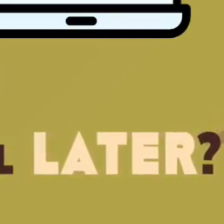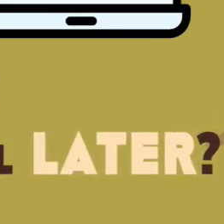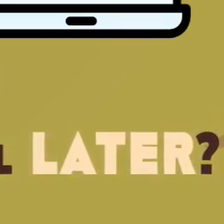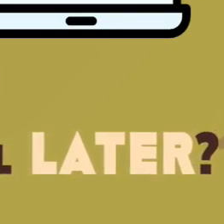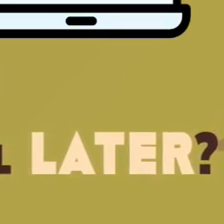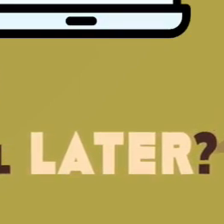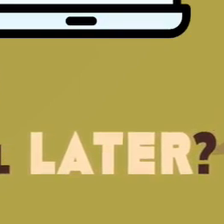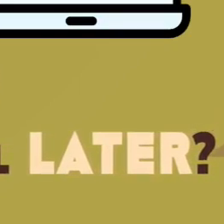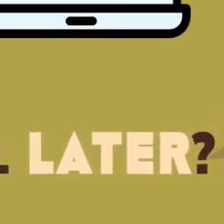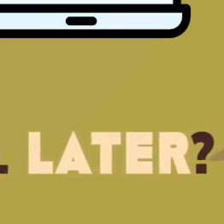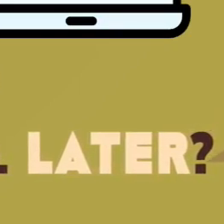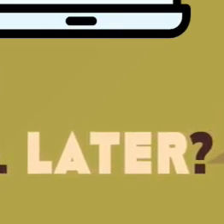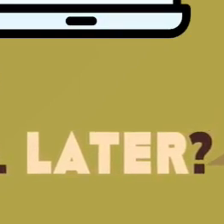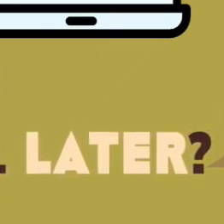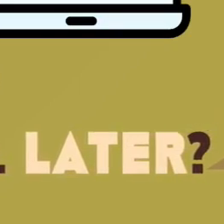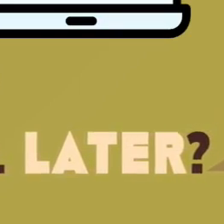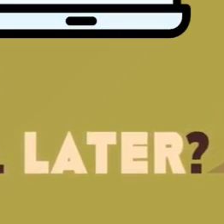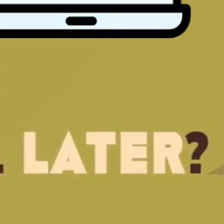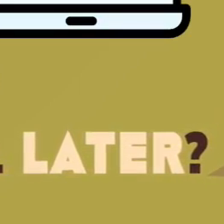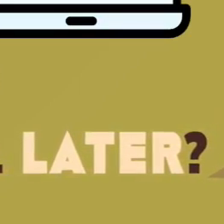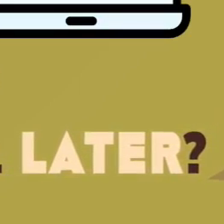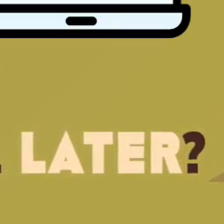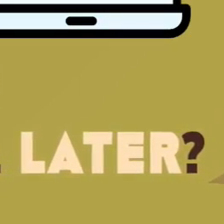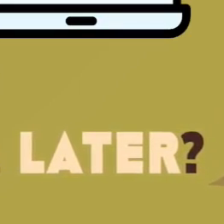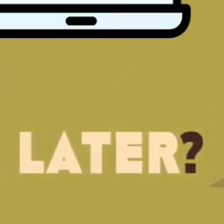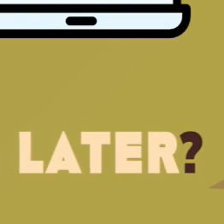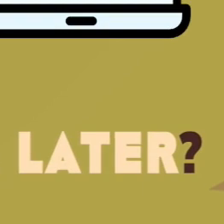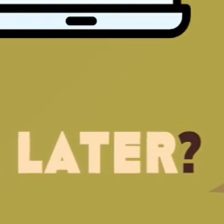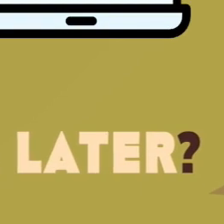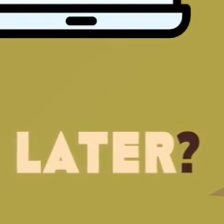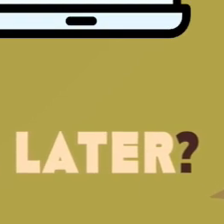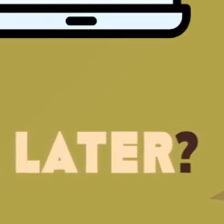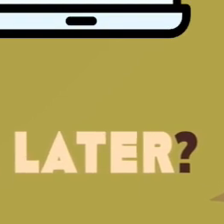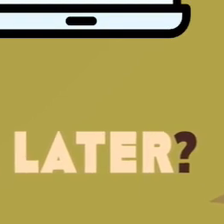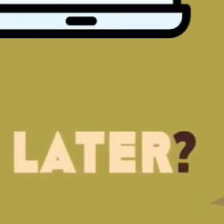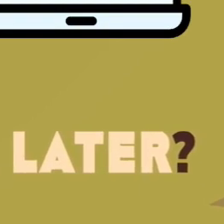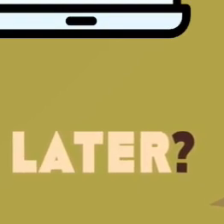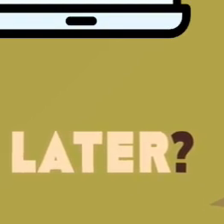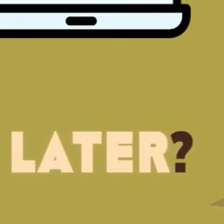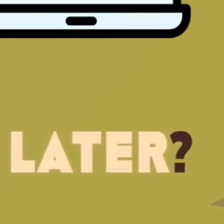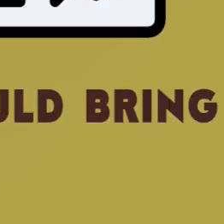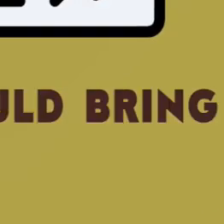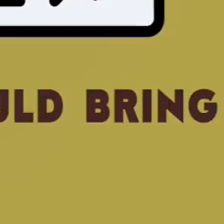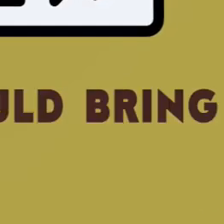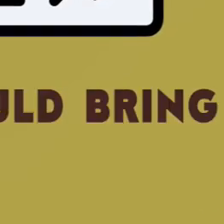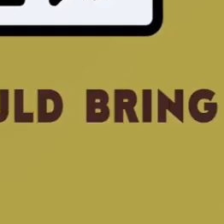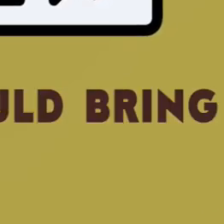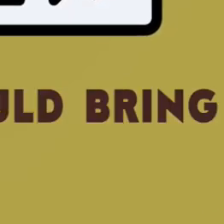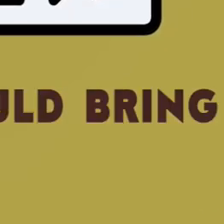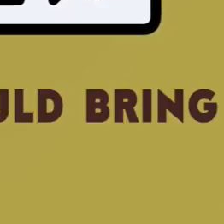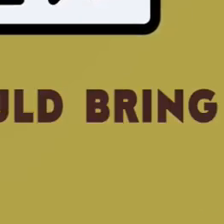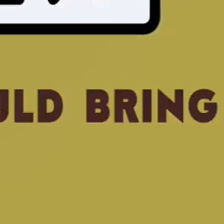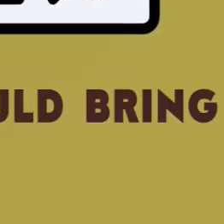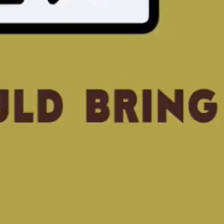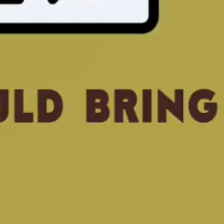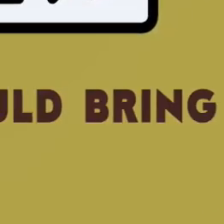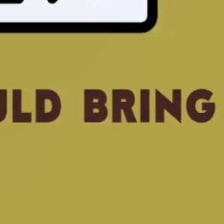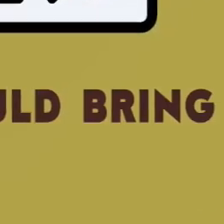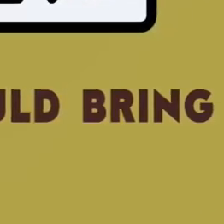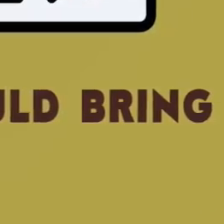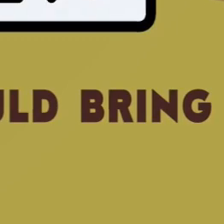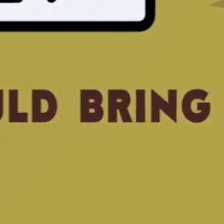must be paid first? Which ones could be deferred until a later time? Which ones could be negotiated? Brainstorming. What other